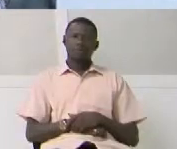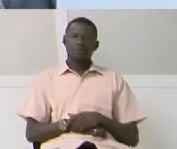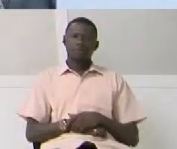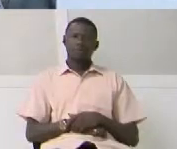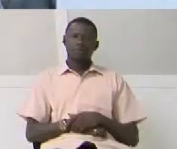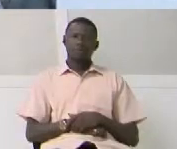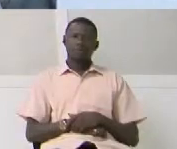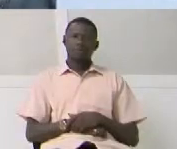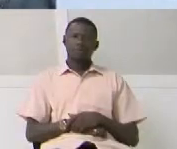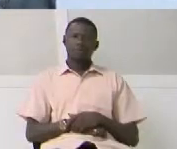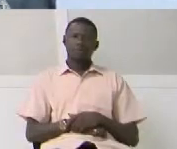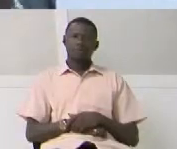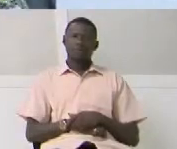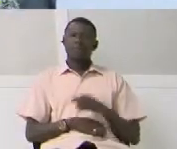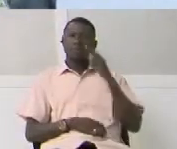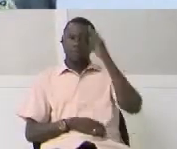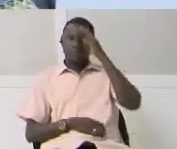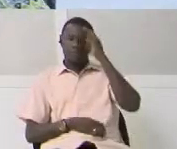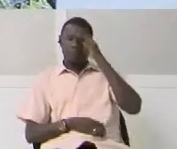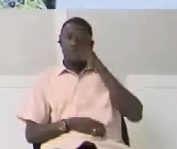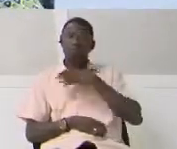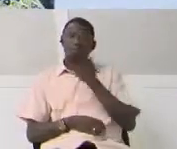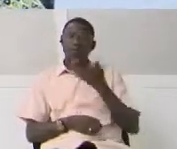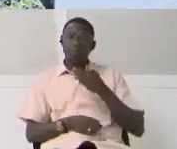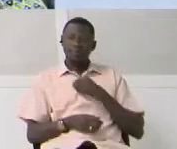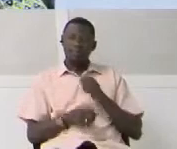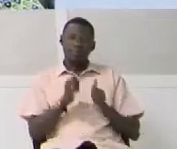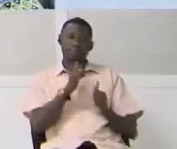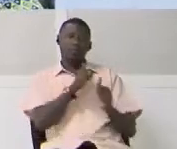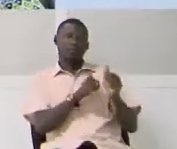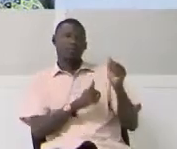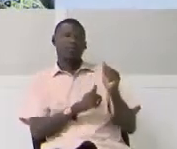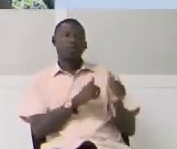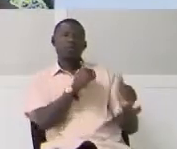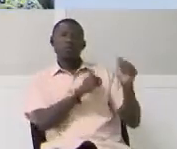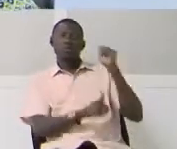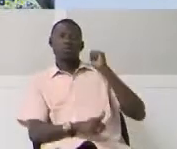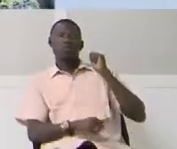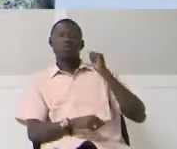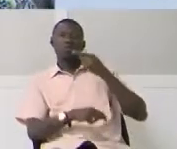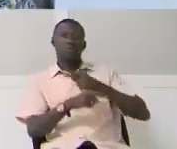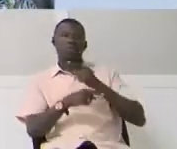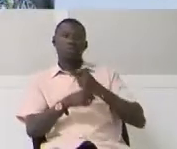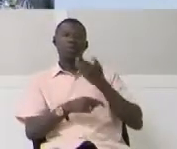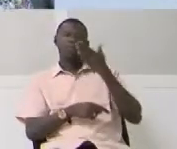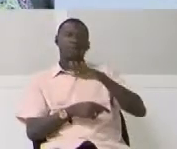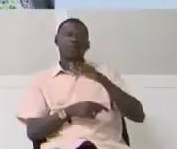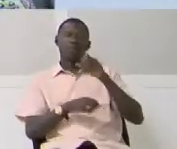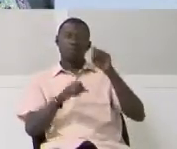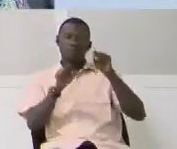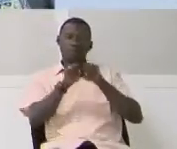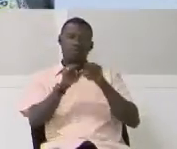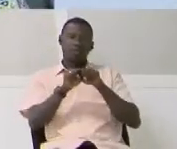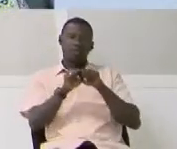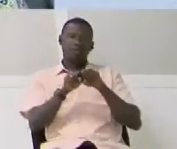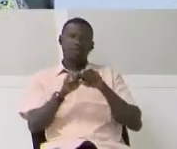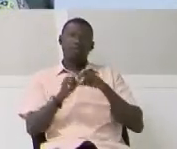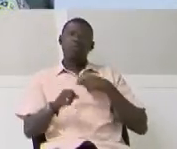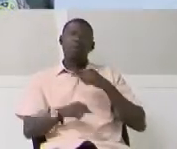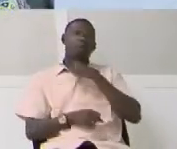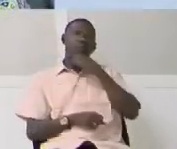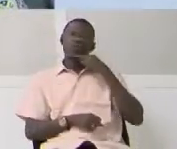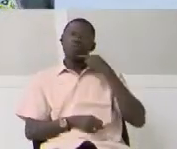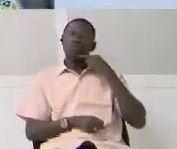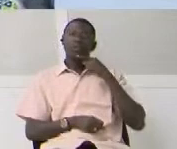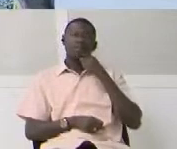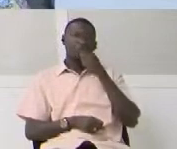I understand? The reason why I returned to Gambia from Senegal was because of my mother. Who threatened